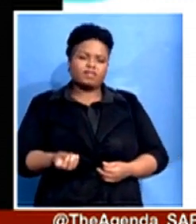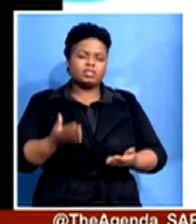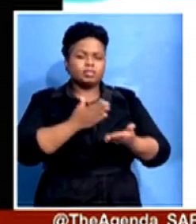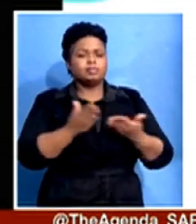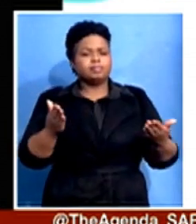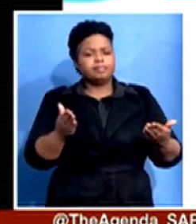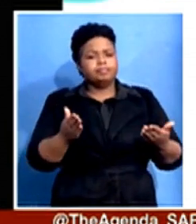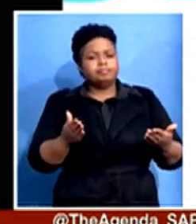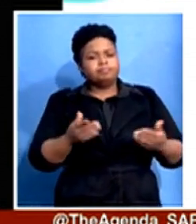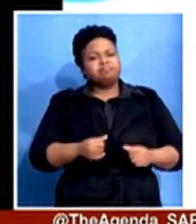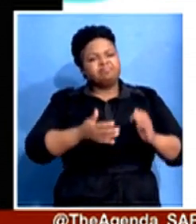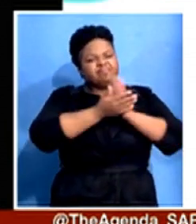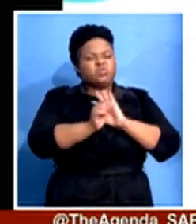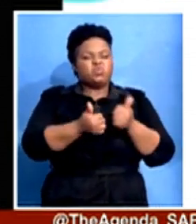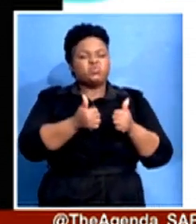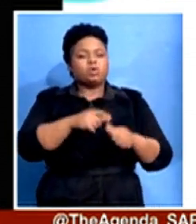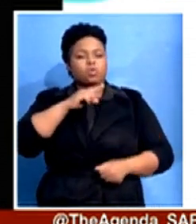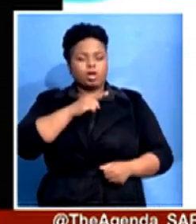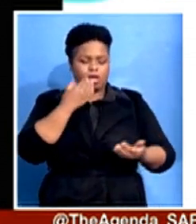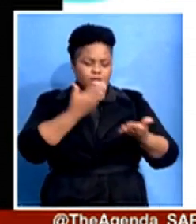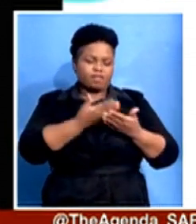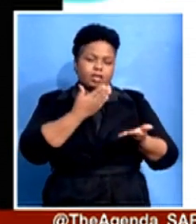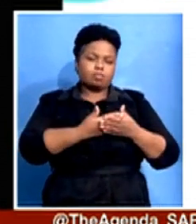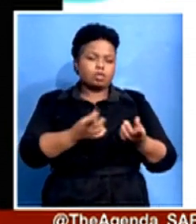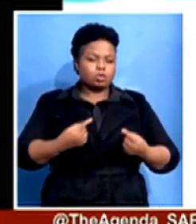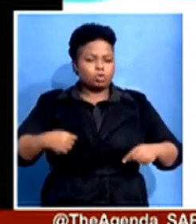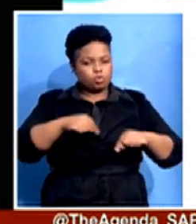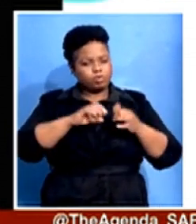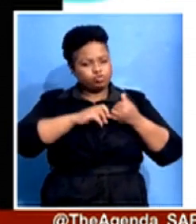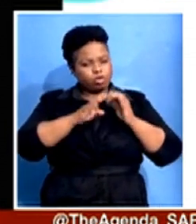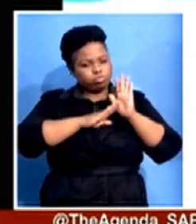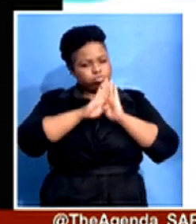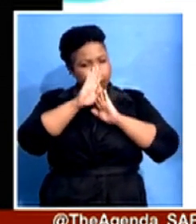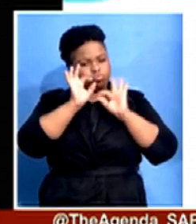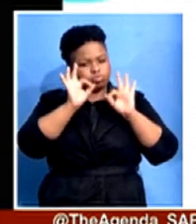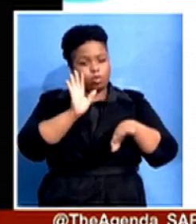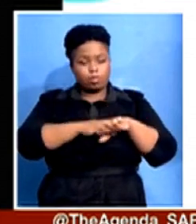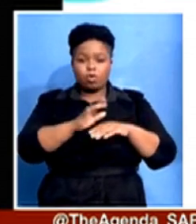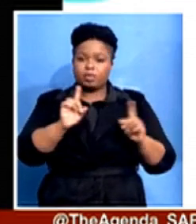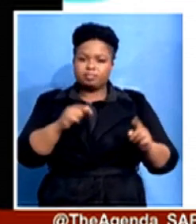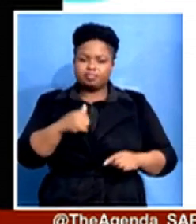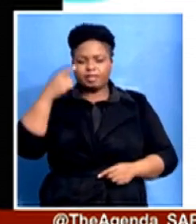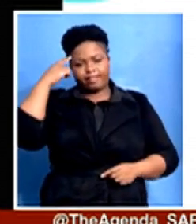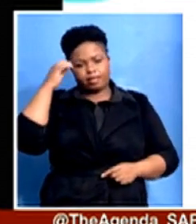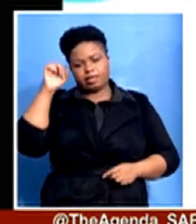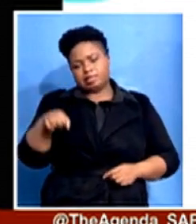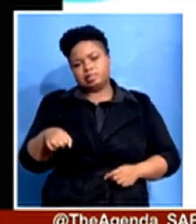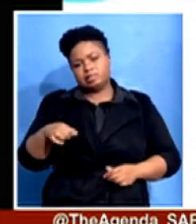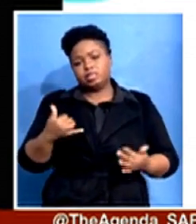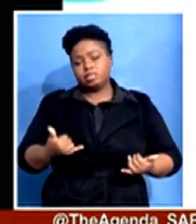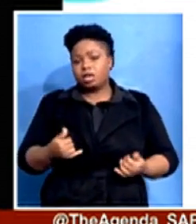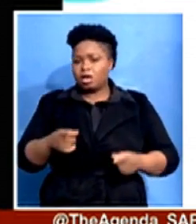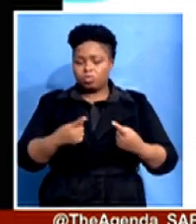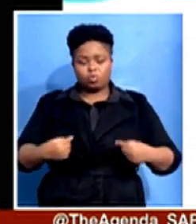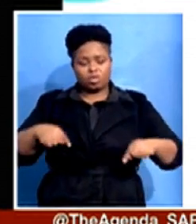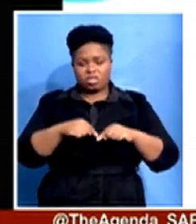is available that we need to build on as a country. I do think that with the strength that we have in clinical work, with